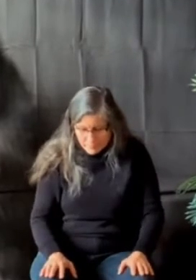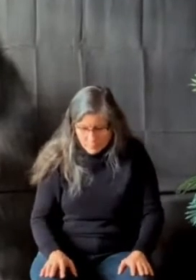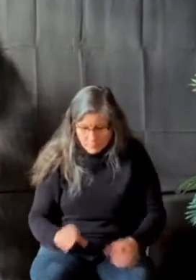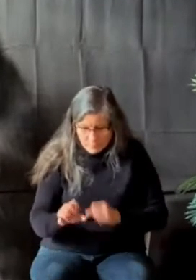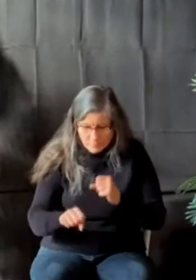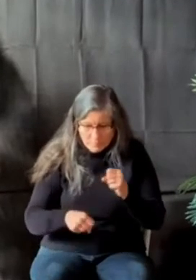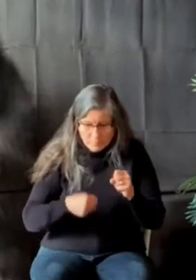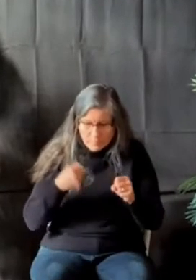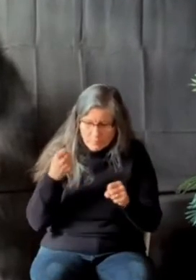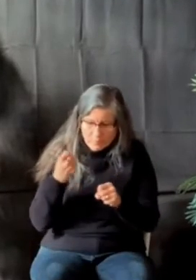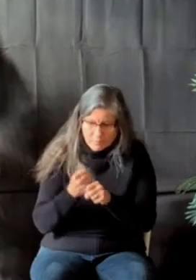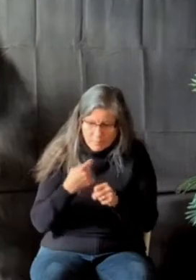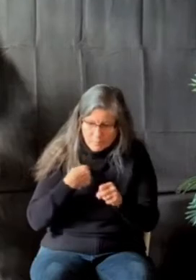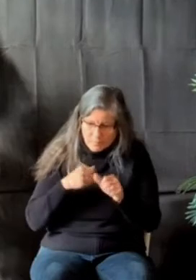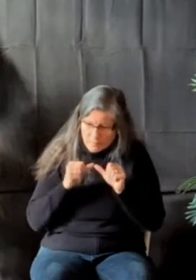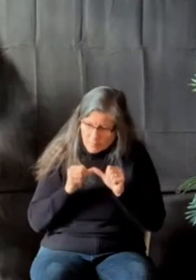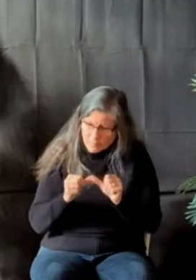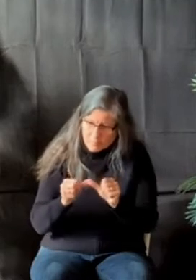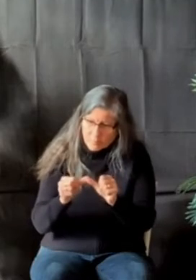"Years I spent